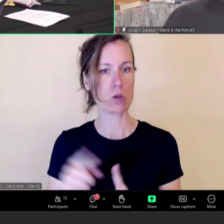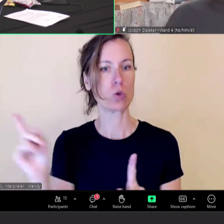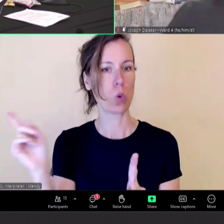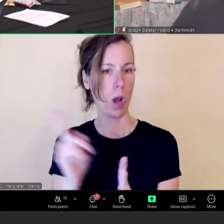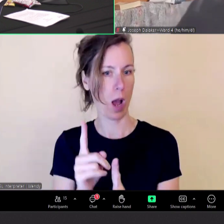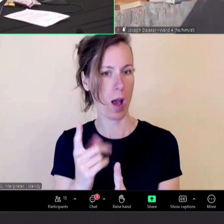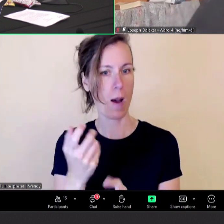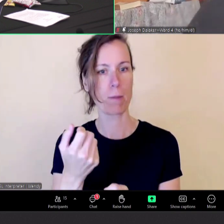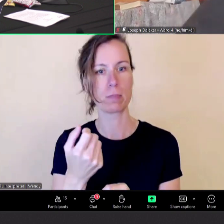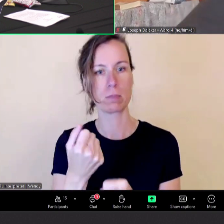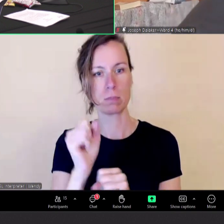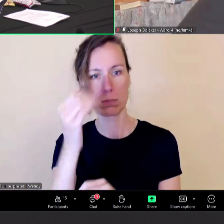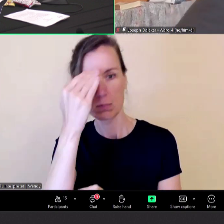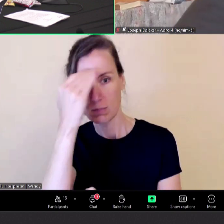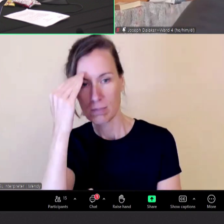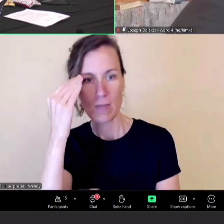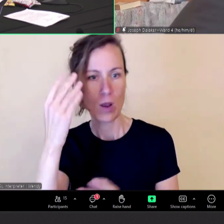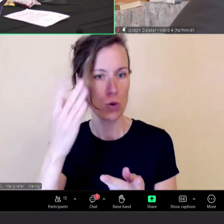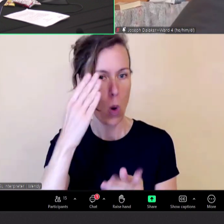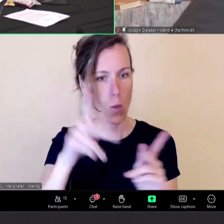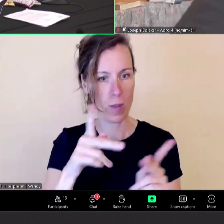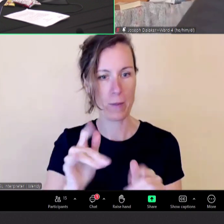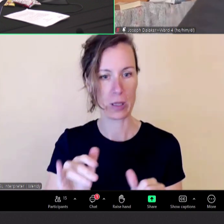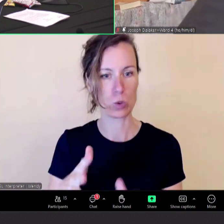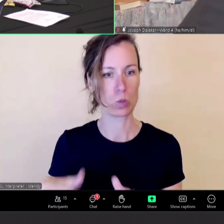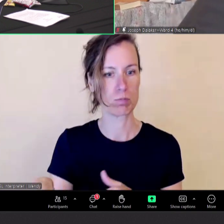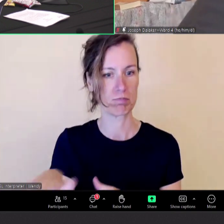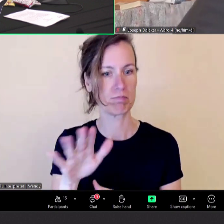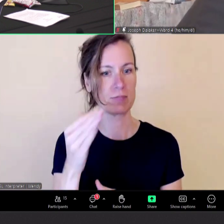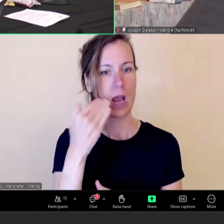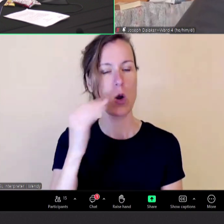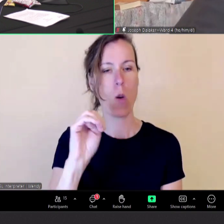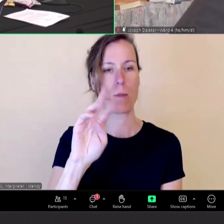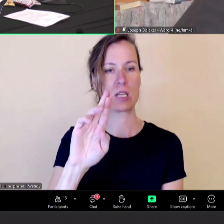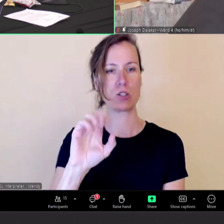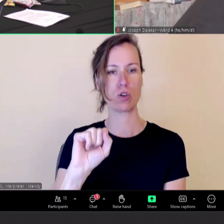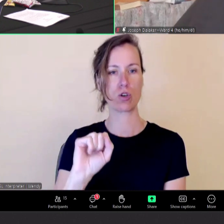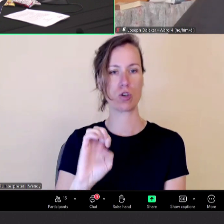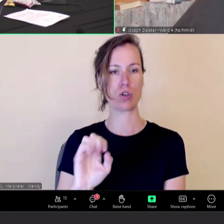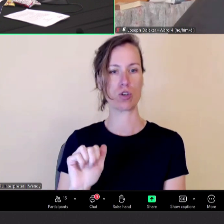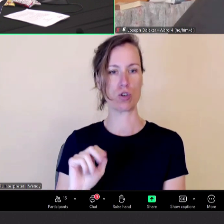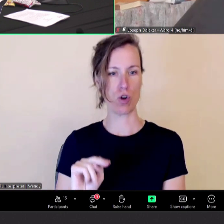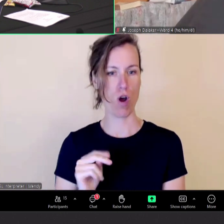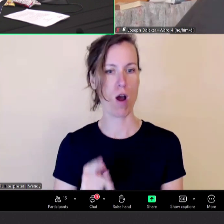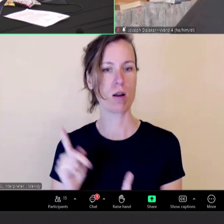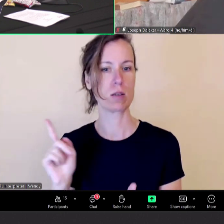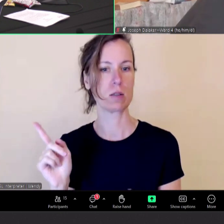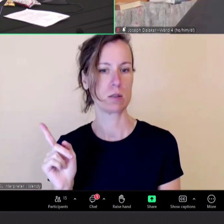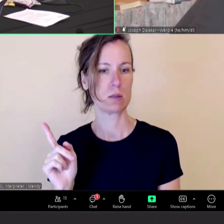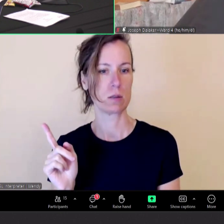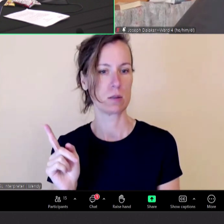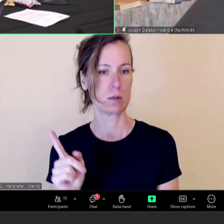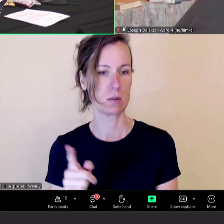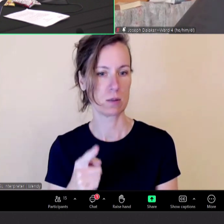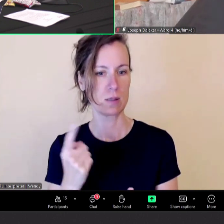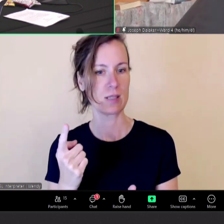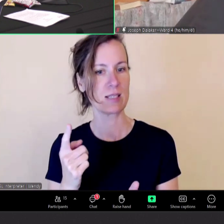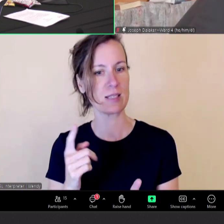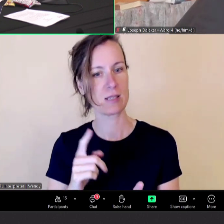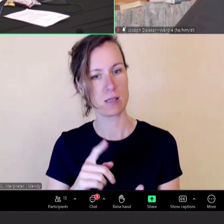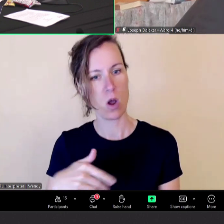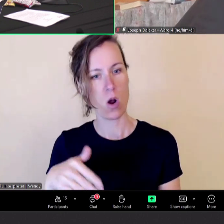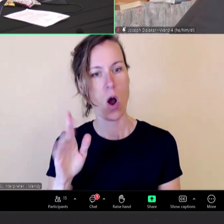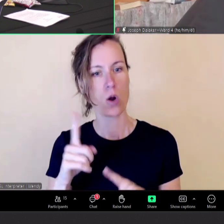has moved on to better and bigger things. He used to be overseeing the site, but not as much because now he has like a couple of properties on him. And so I definitely